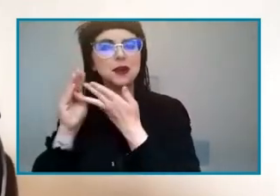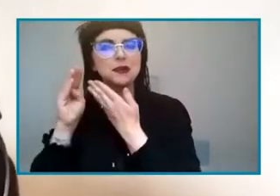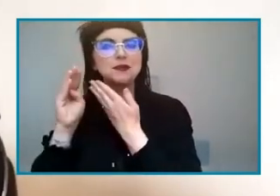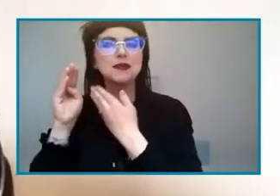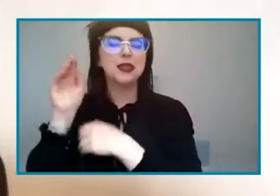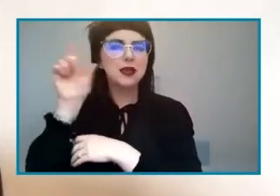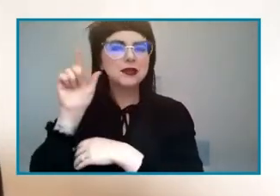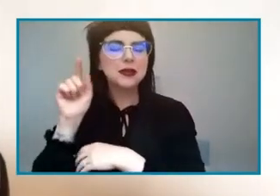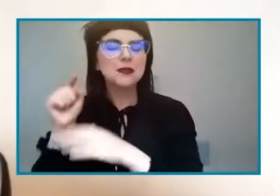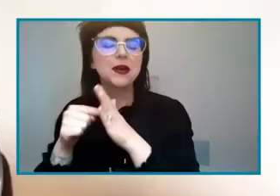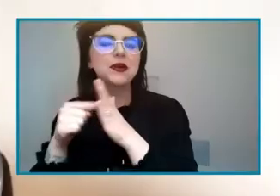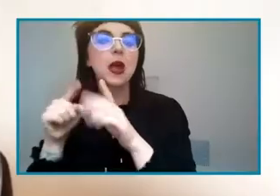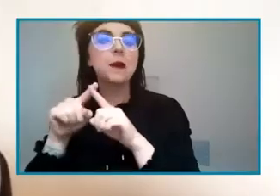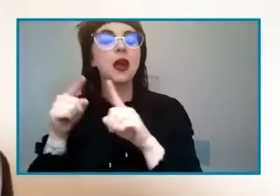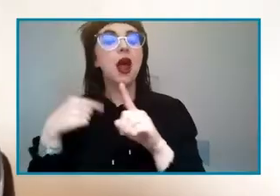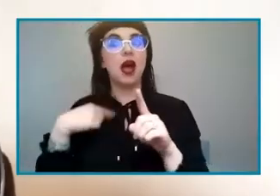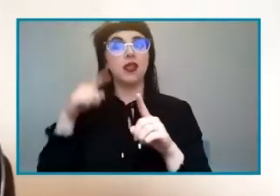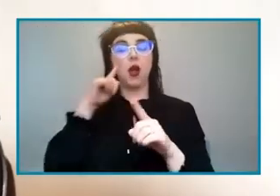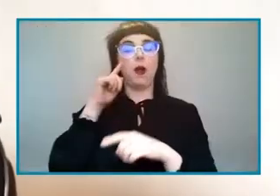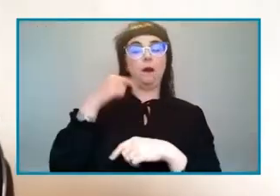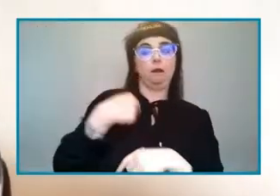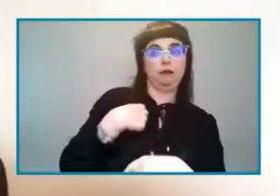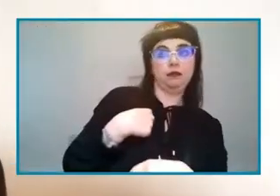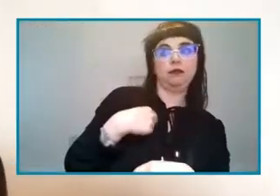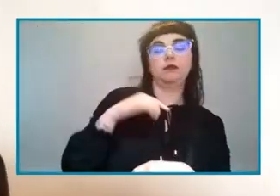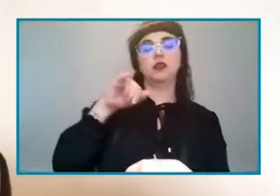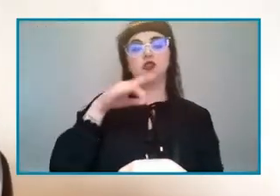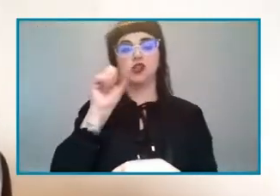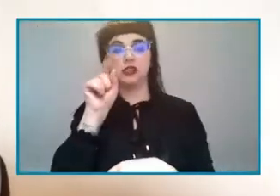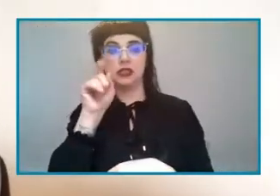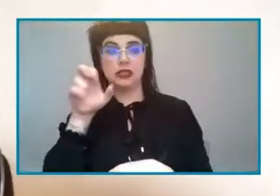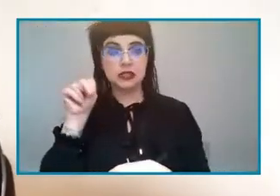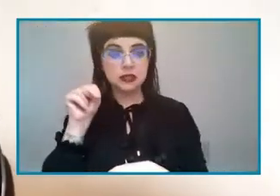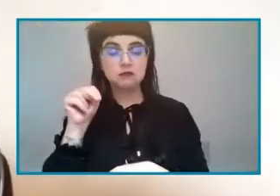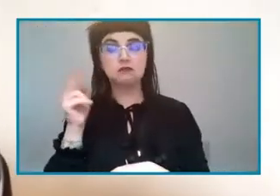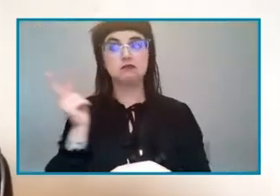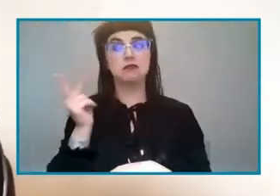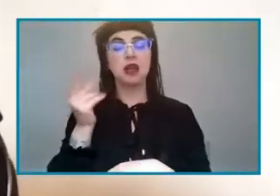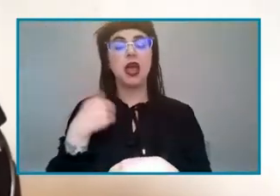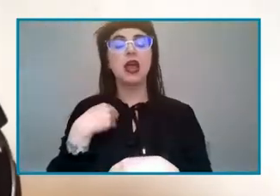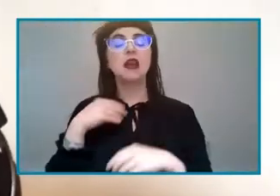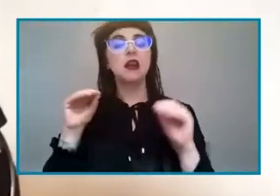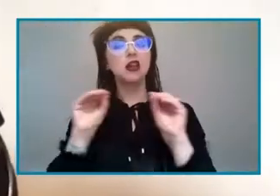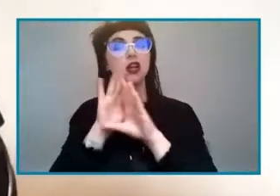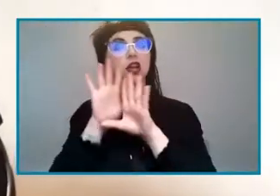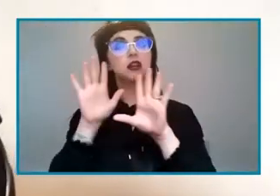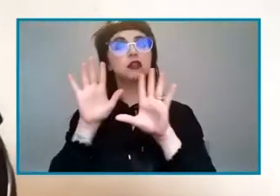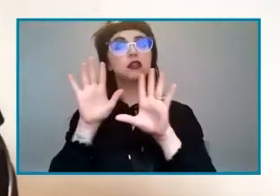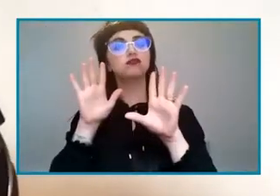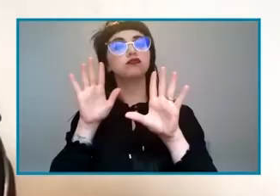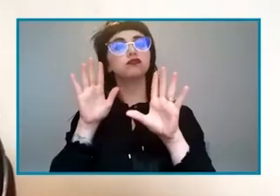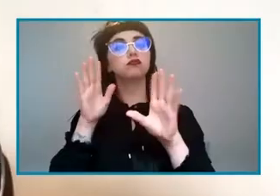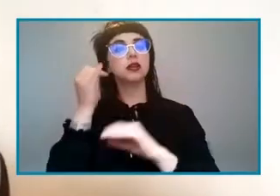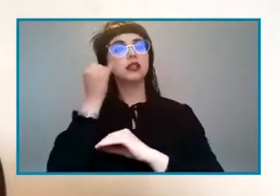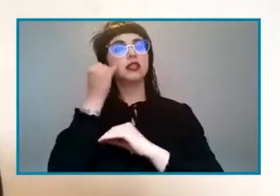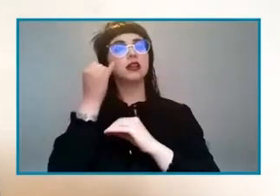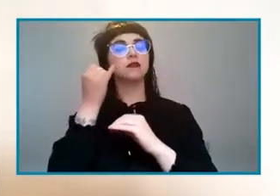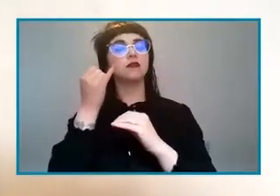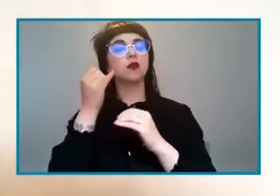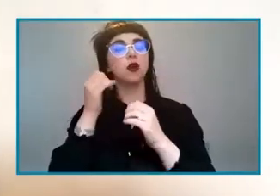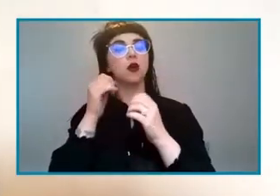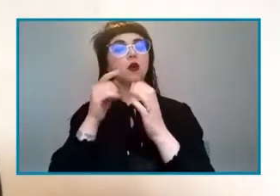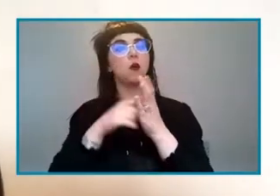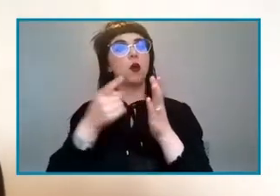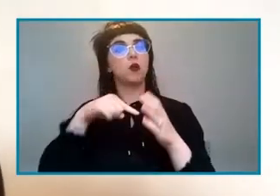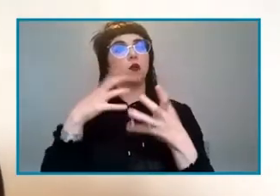pretty clear vision of what our incoming program was. But then once we started on